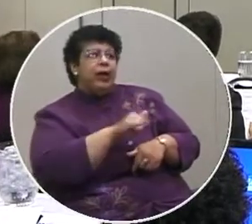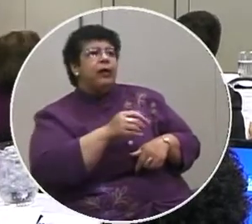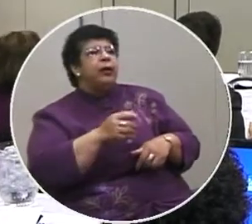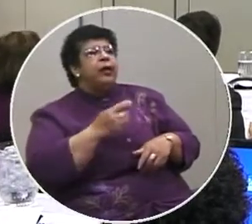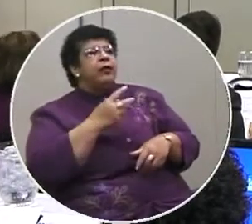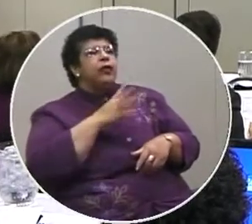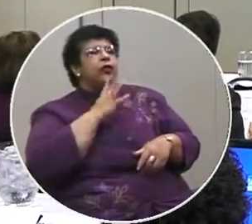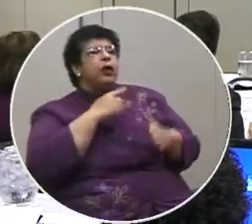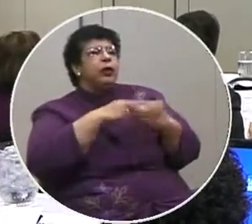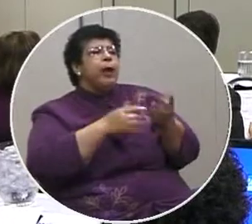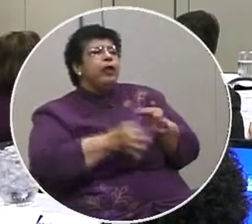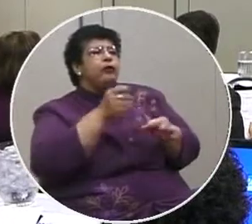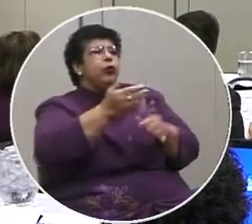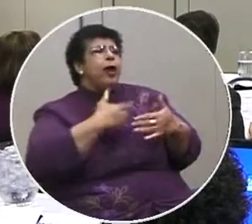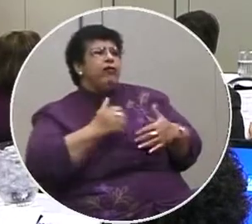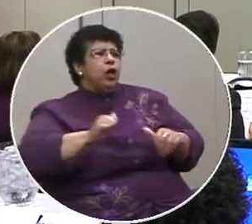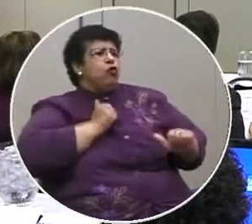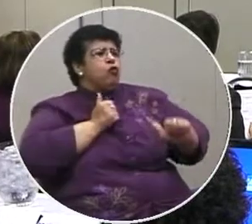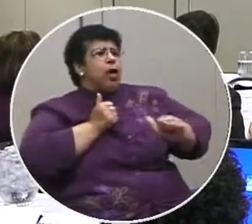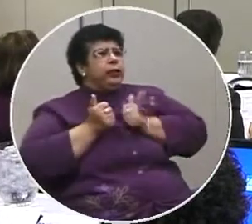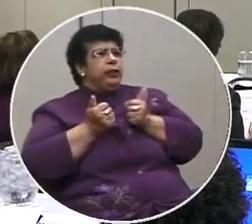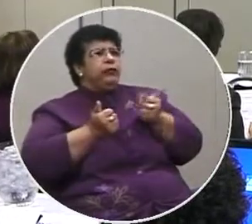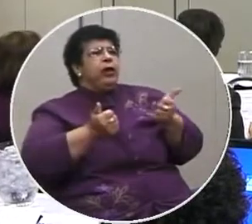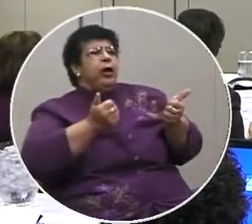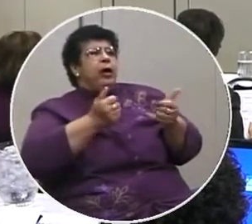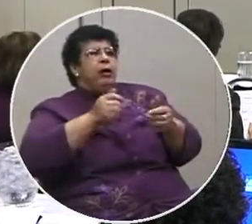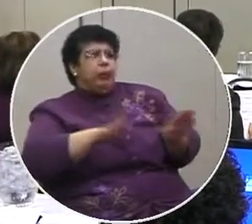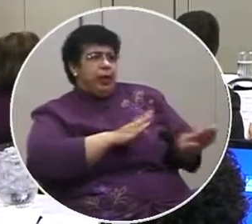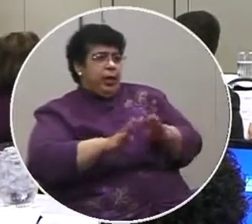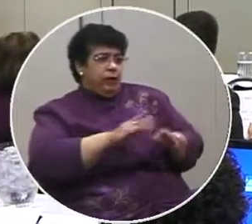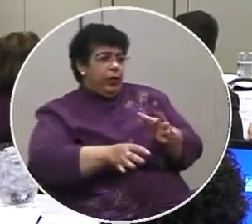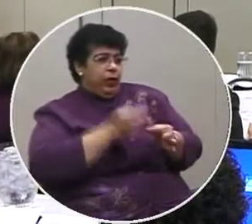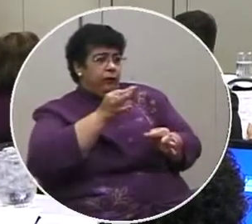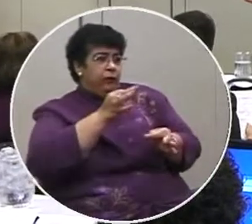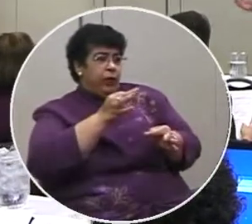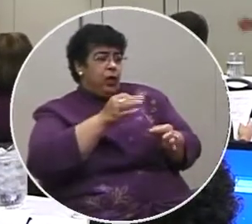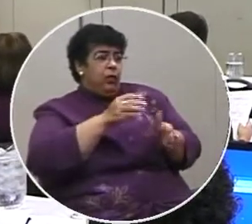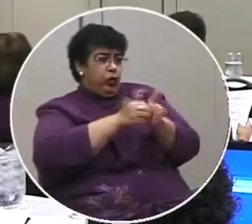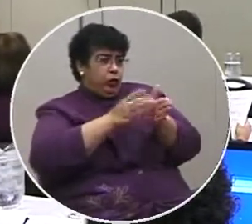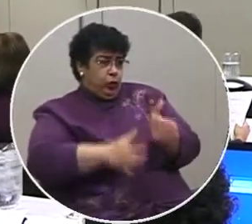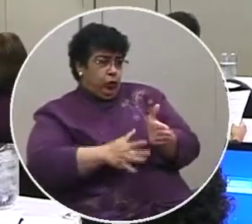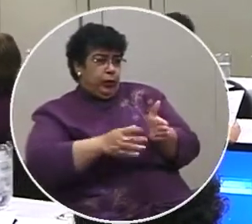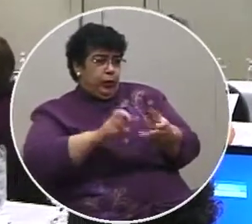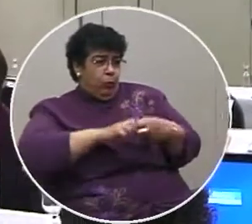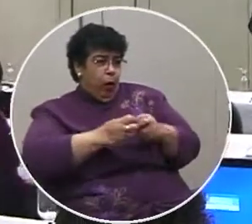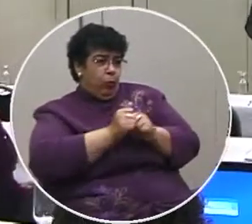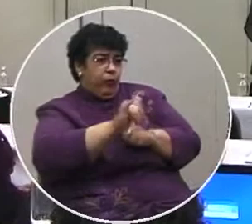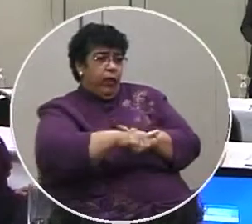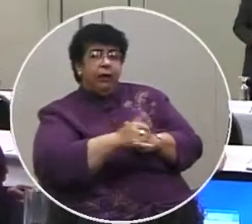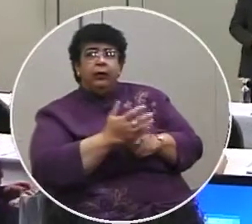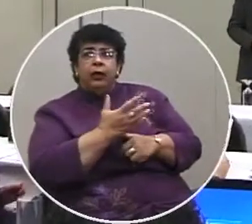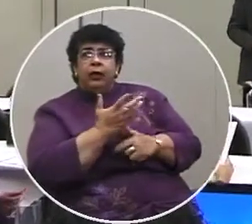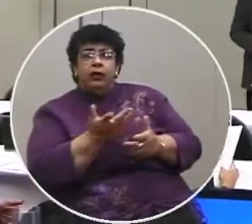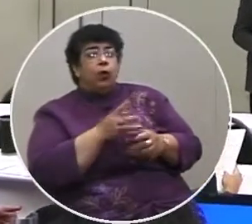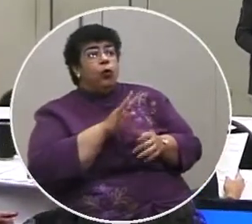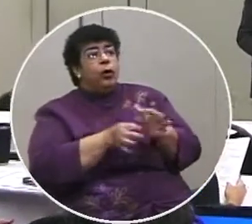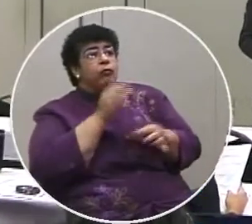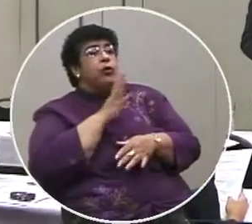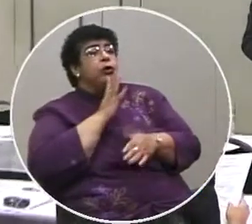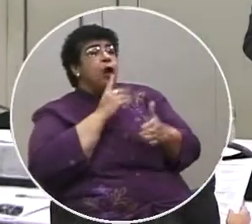aggressive behavior, for example, the student hits others. Okay. So if I want to know. any of that, it's an NA? Yeah, I mean, if we're